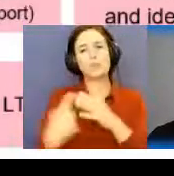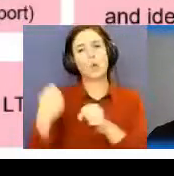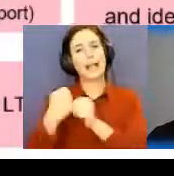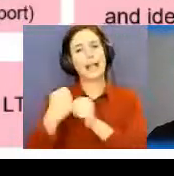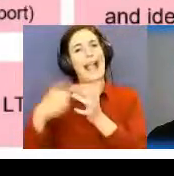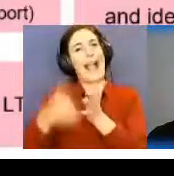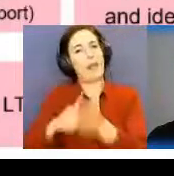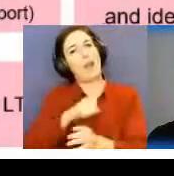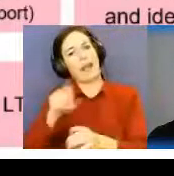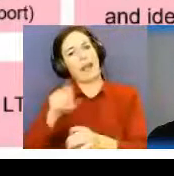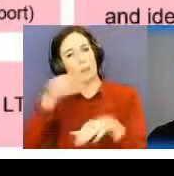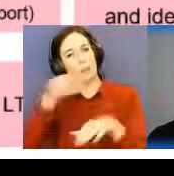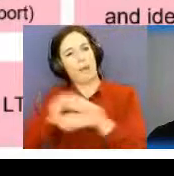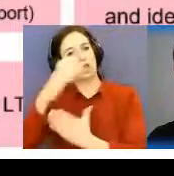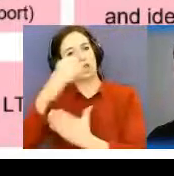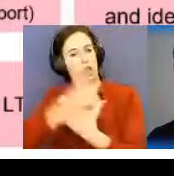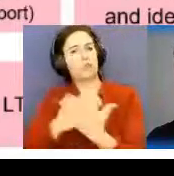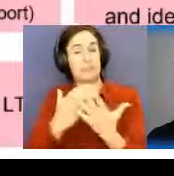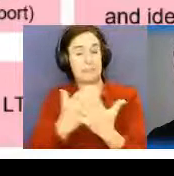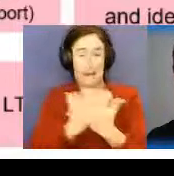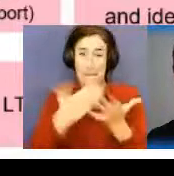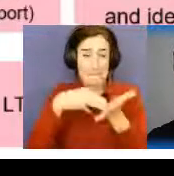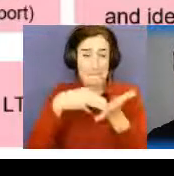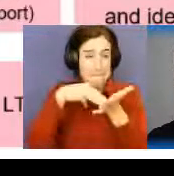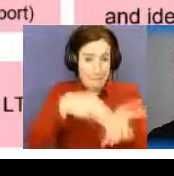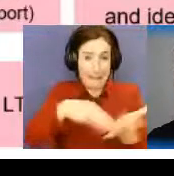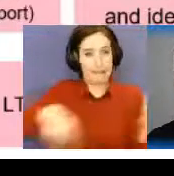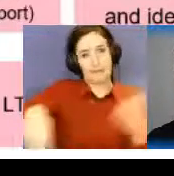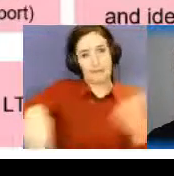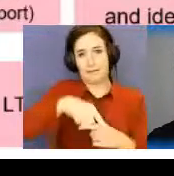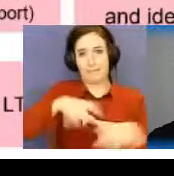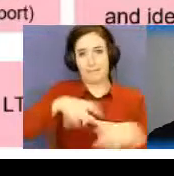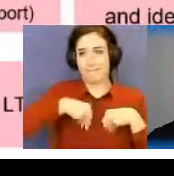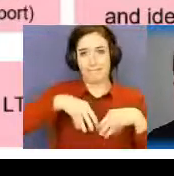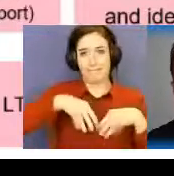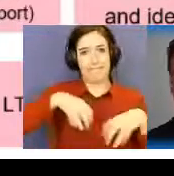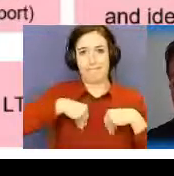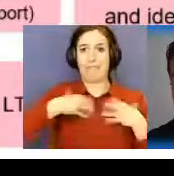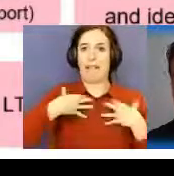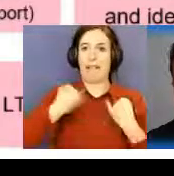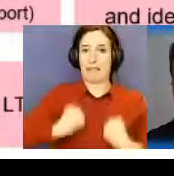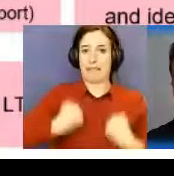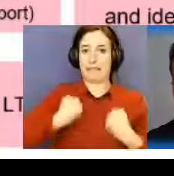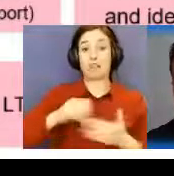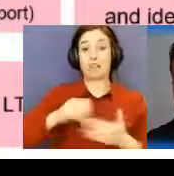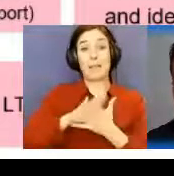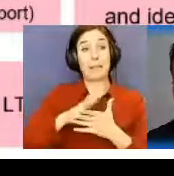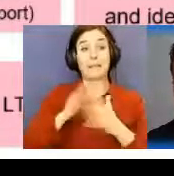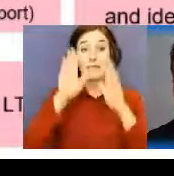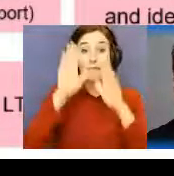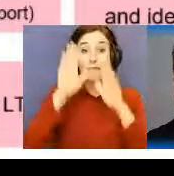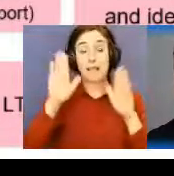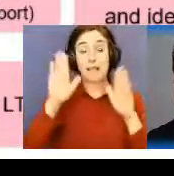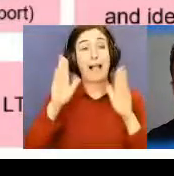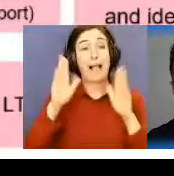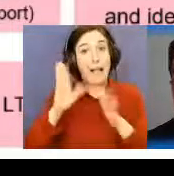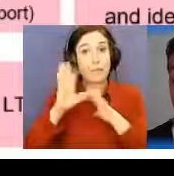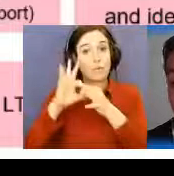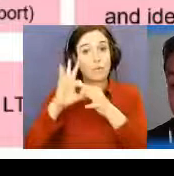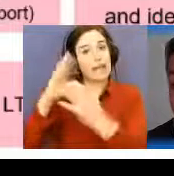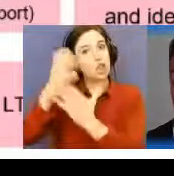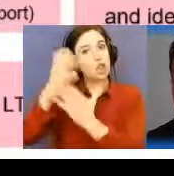year with individuals living with health conditions. The physical activity has to be embedded with the charities. It needs to be reinforced by healthcare professionals,